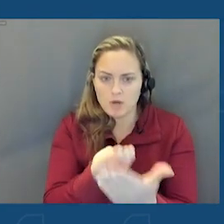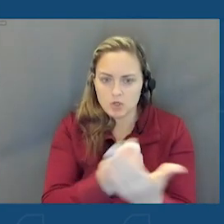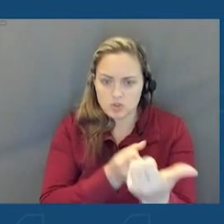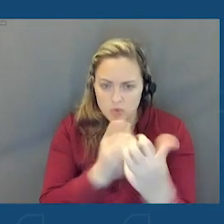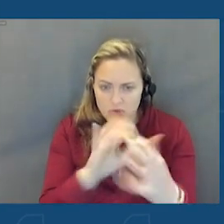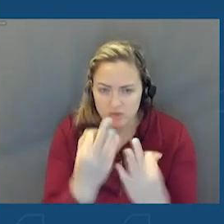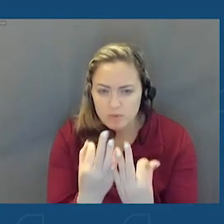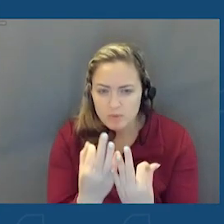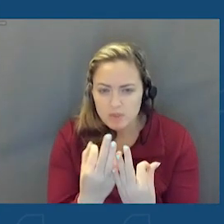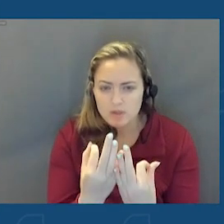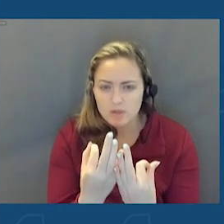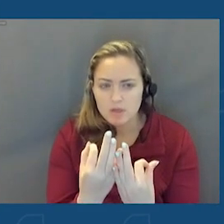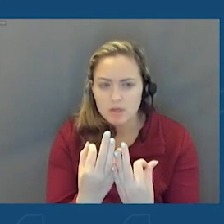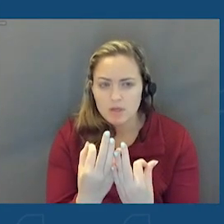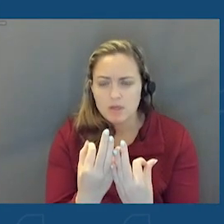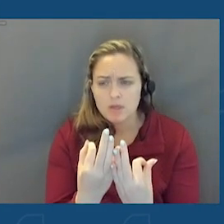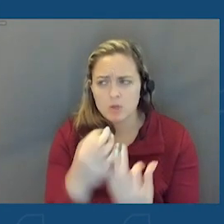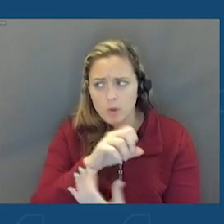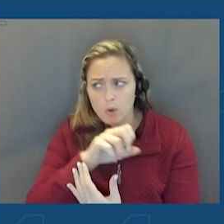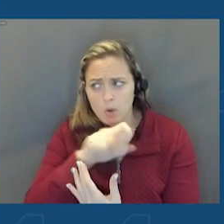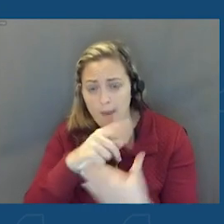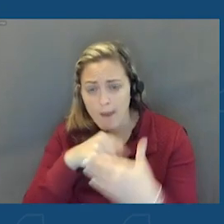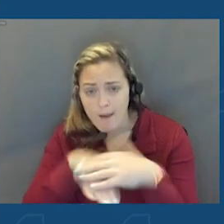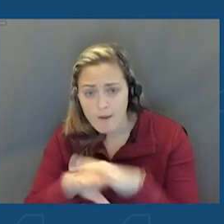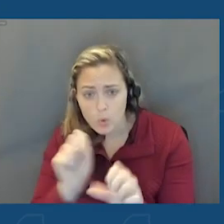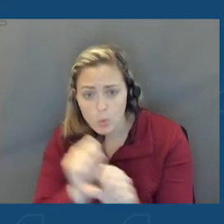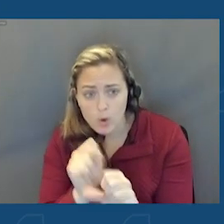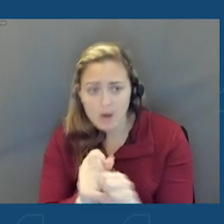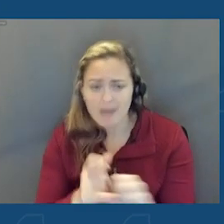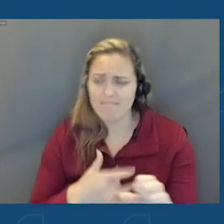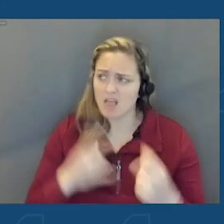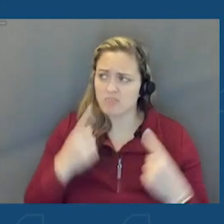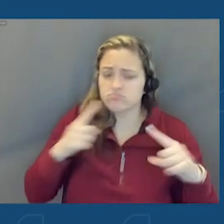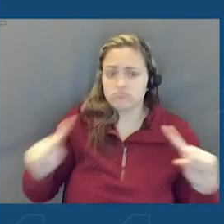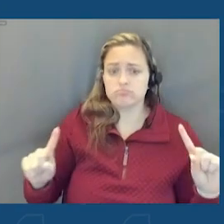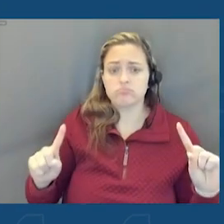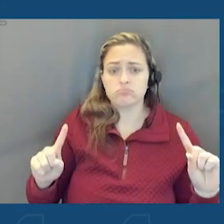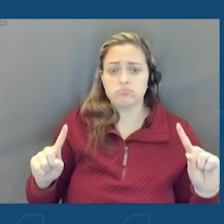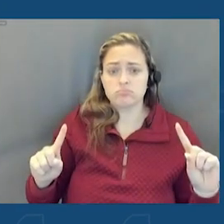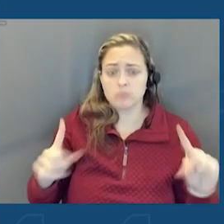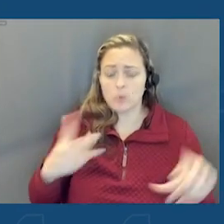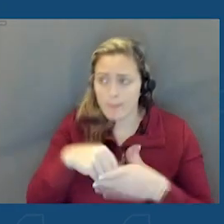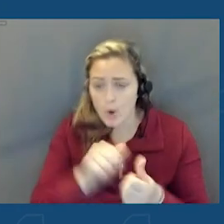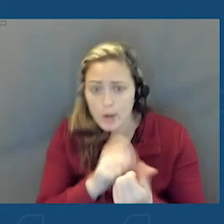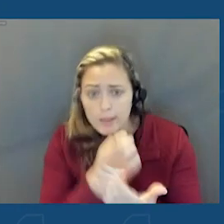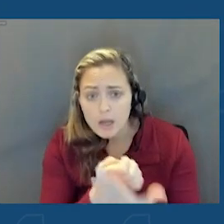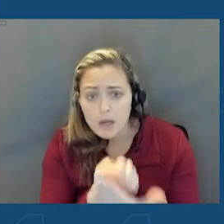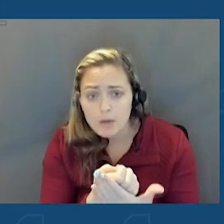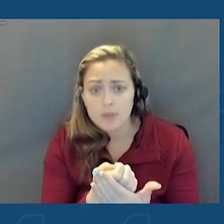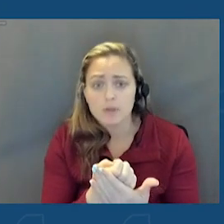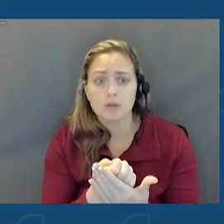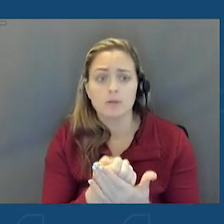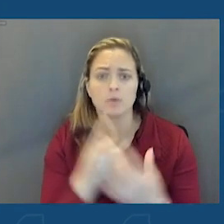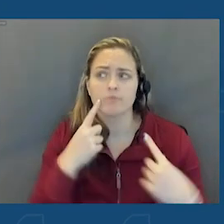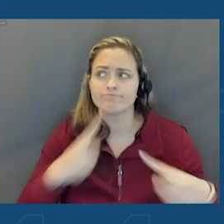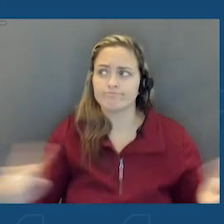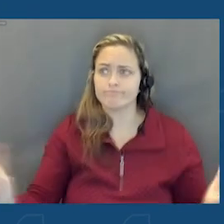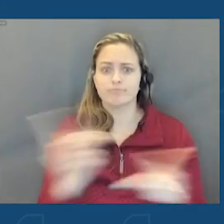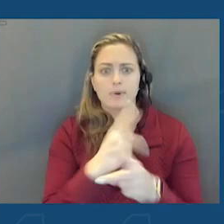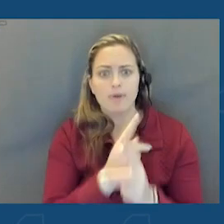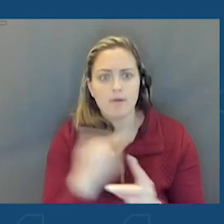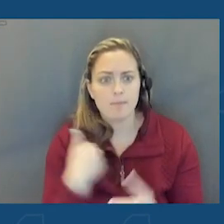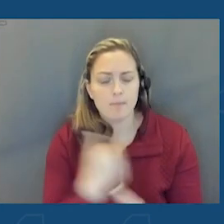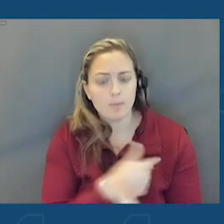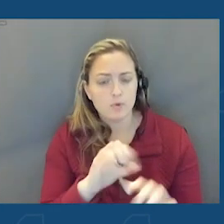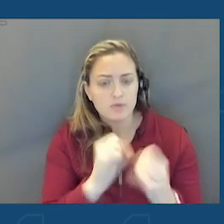family? Do I go back into the workforce and have that feeling of accomplishment, to be part of this economy and be a productive member of society?